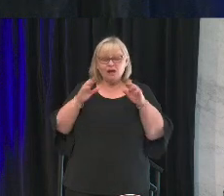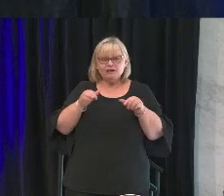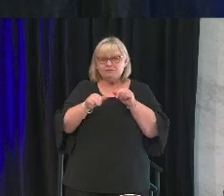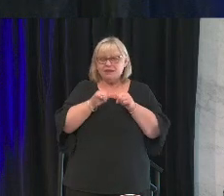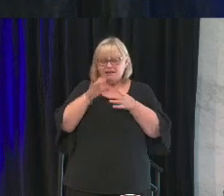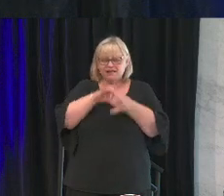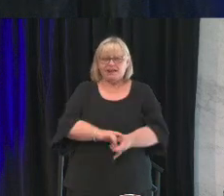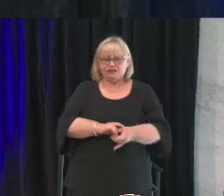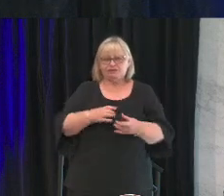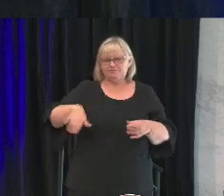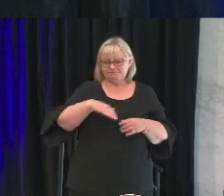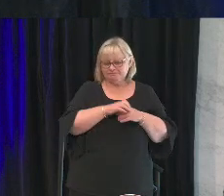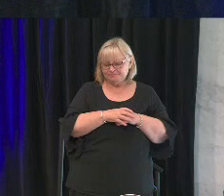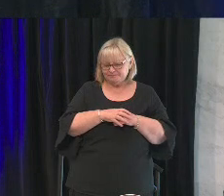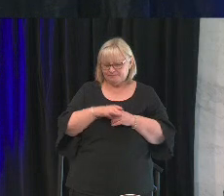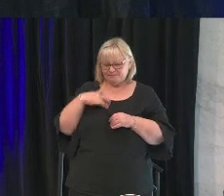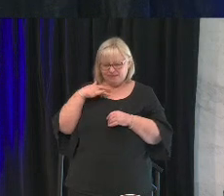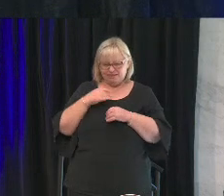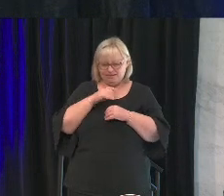with the land itself.